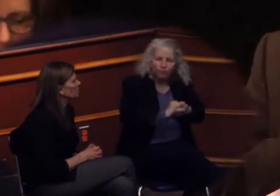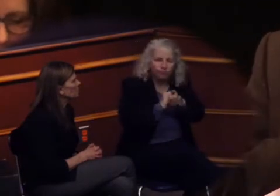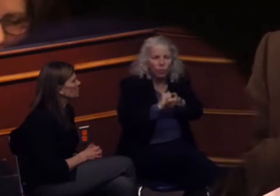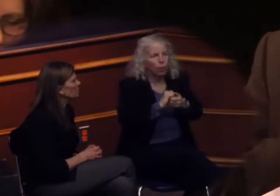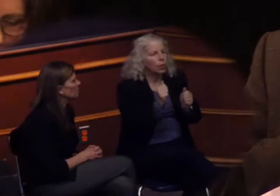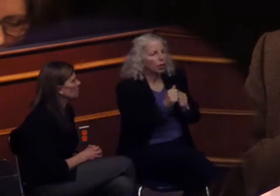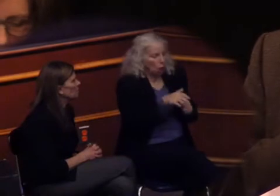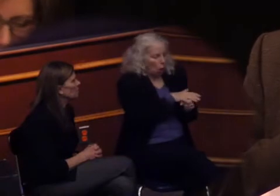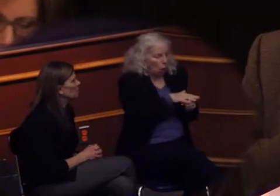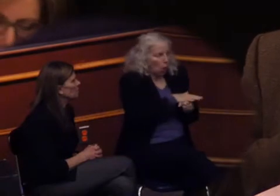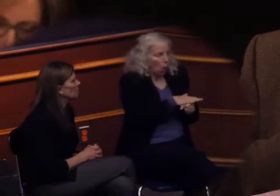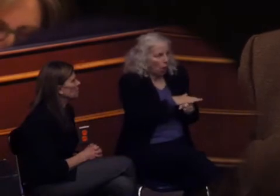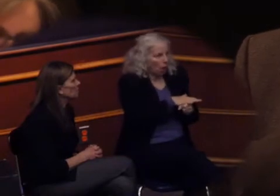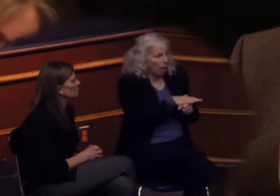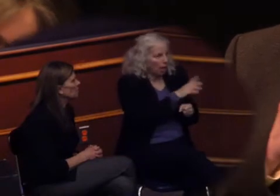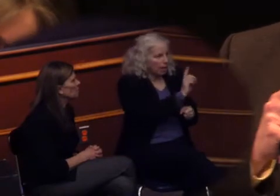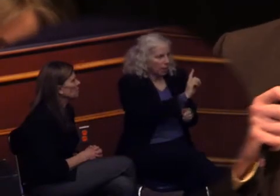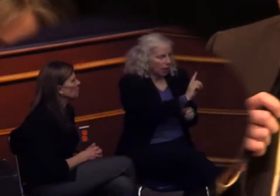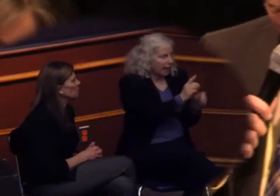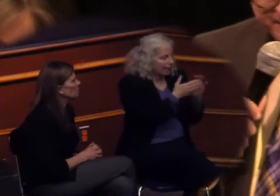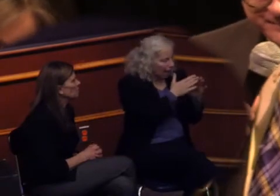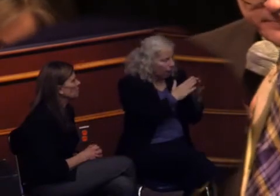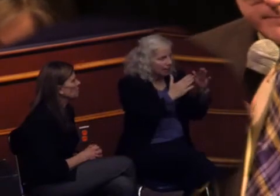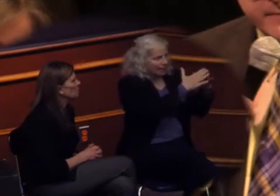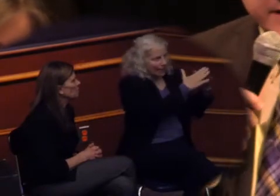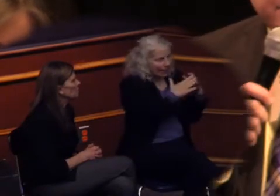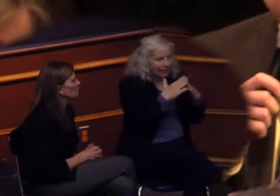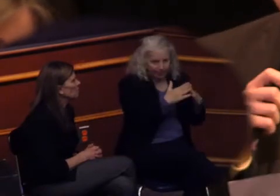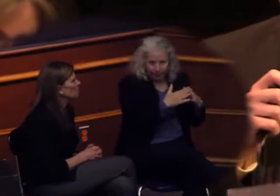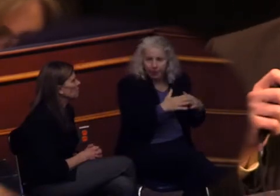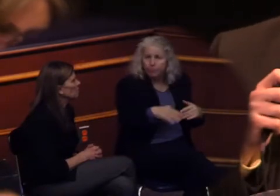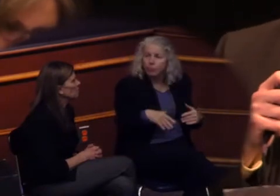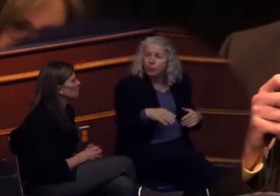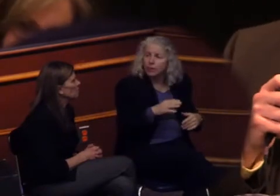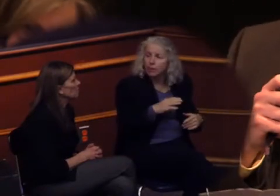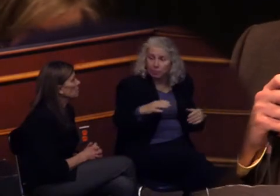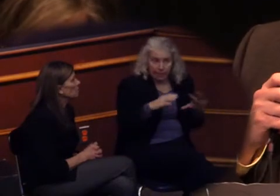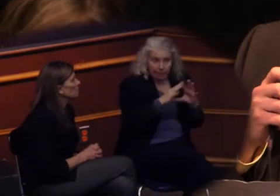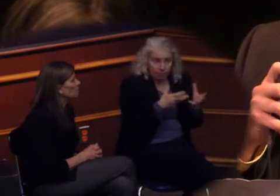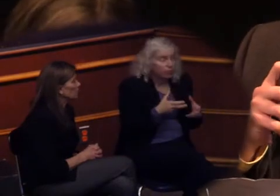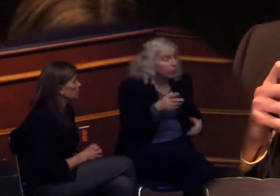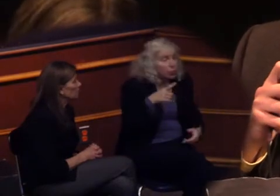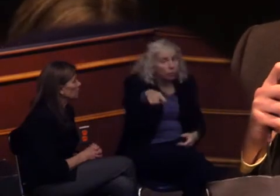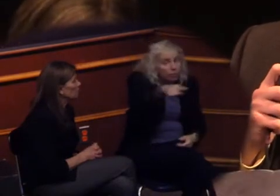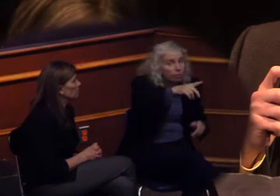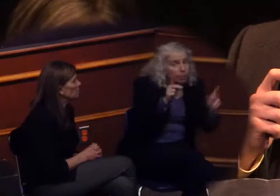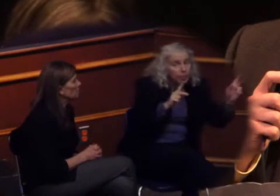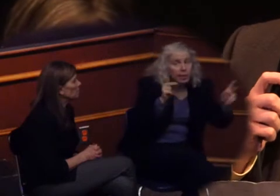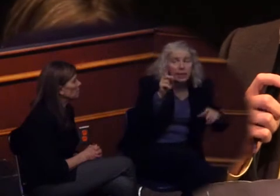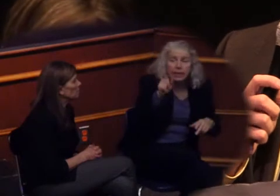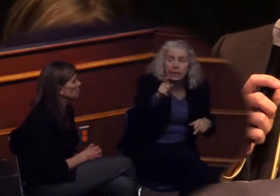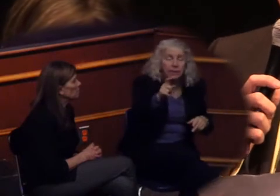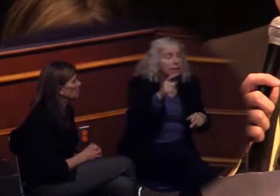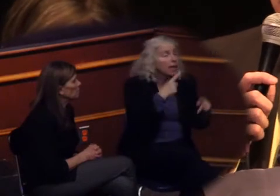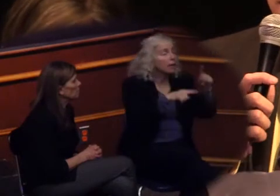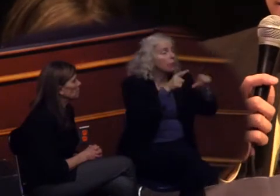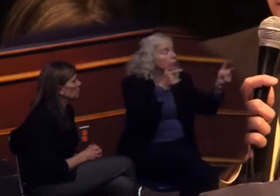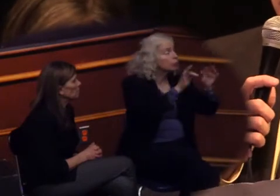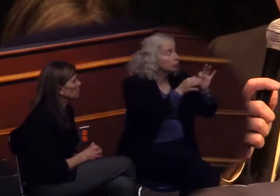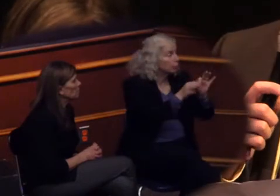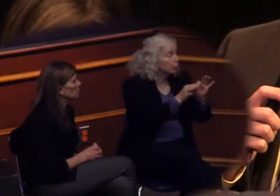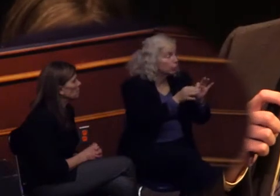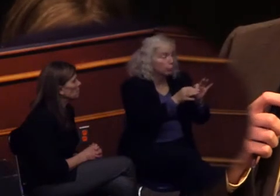the local Democratic and town city committees. If anyone here needs interpretation